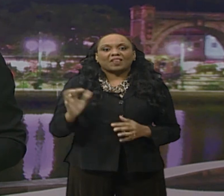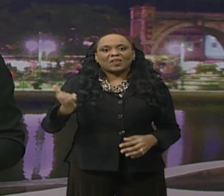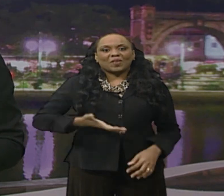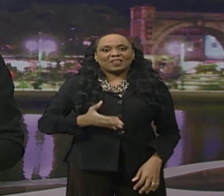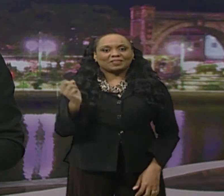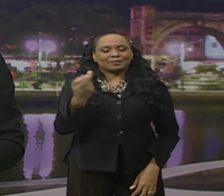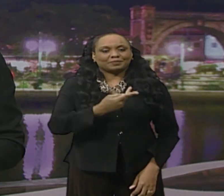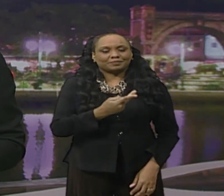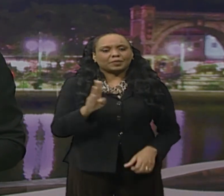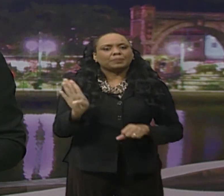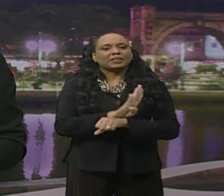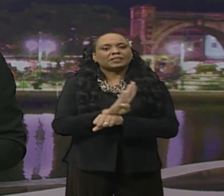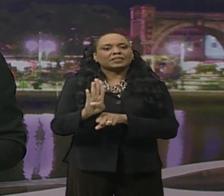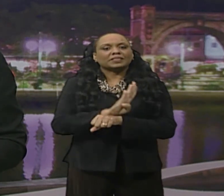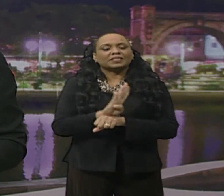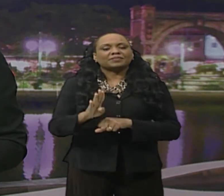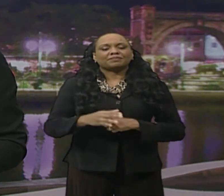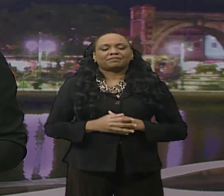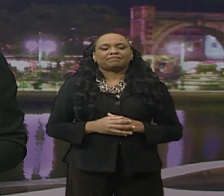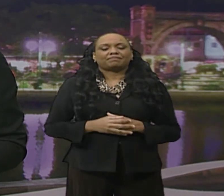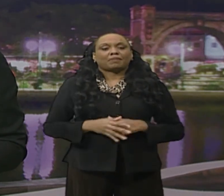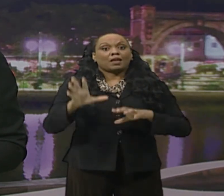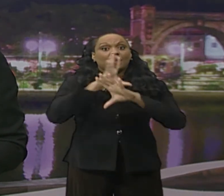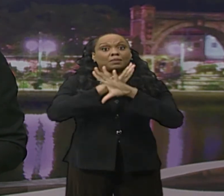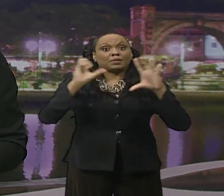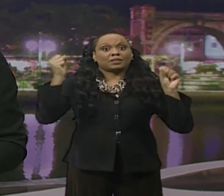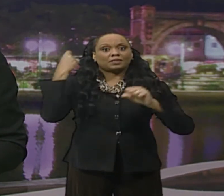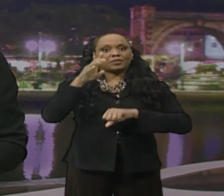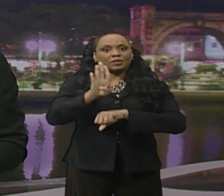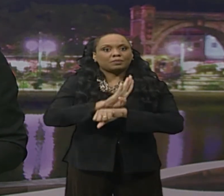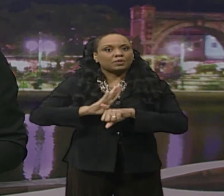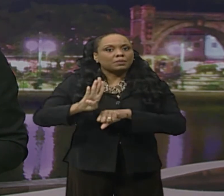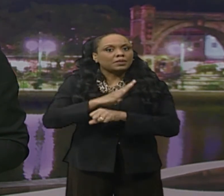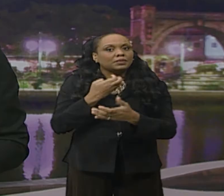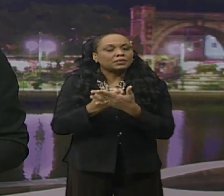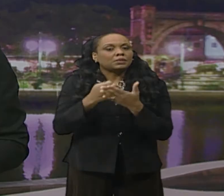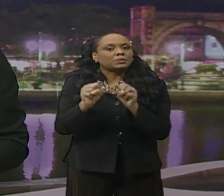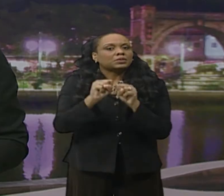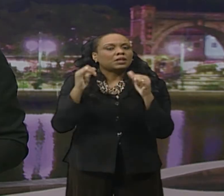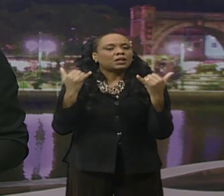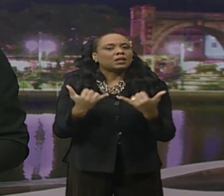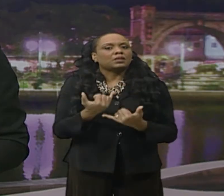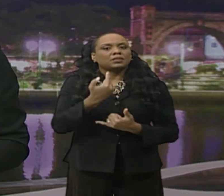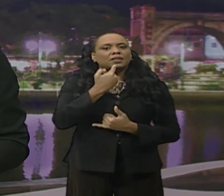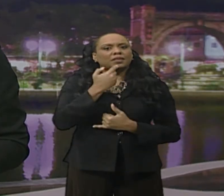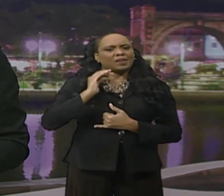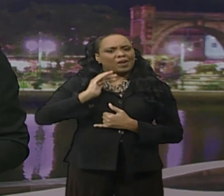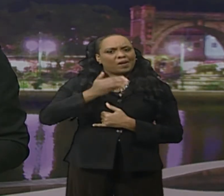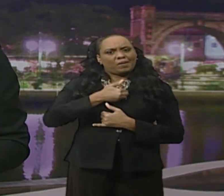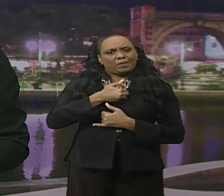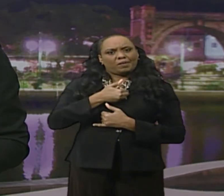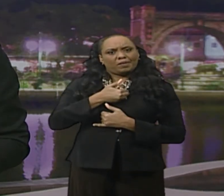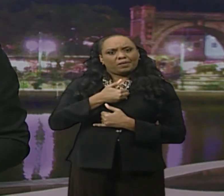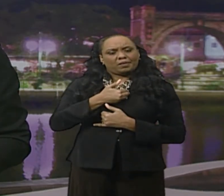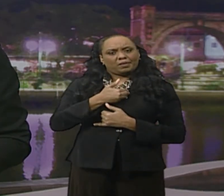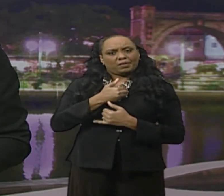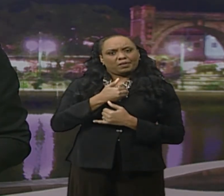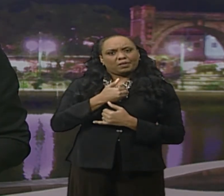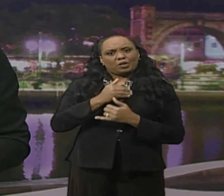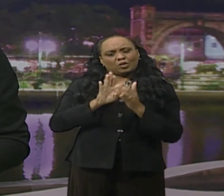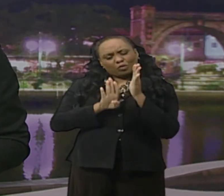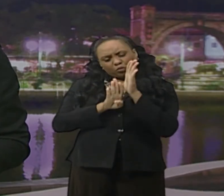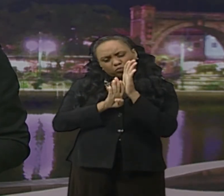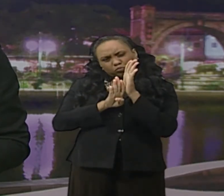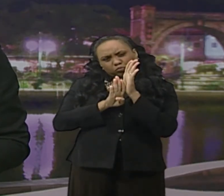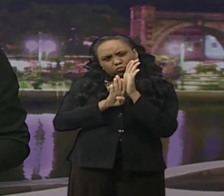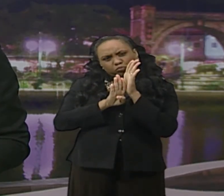Welcome back. Well, in business tonight, President of the Barbados Economic Society, Shane Lowe, says while Barbados' economic growth remains low, the key